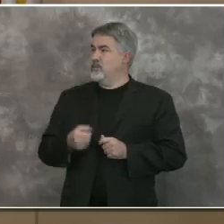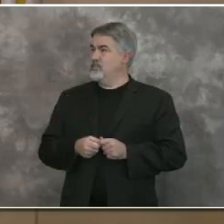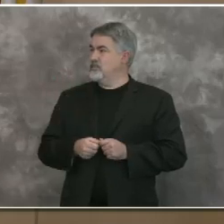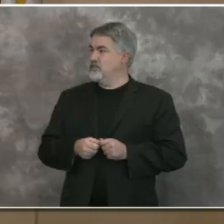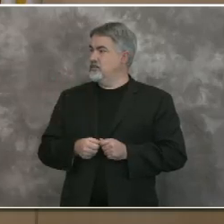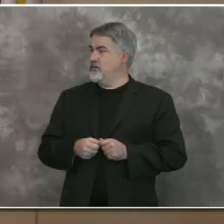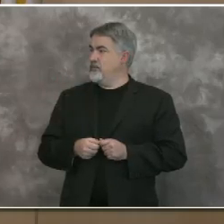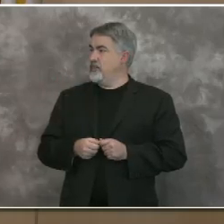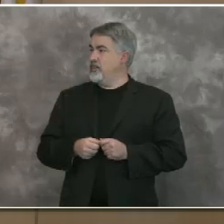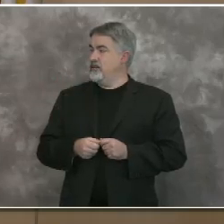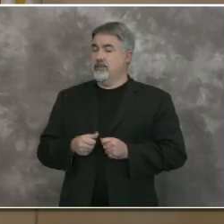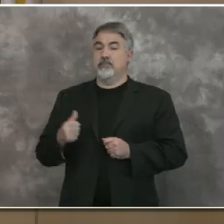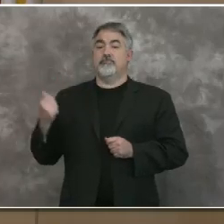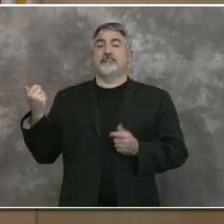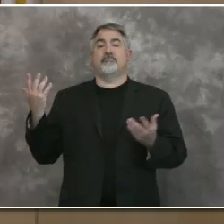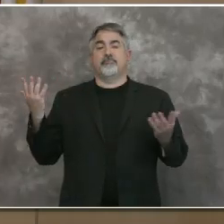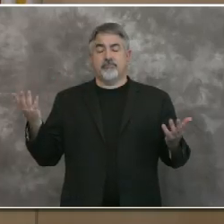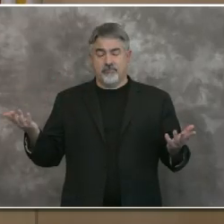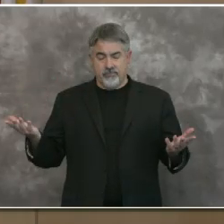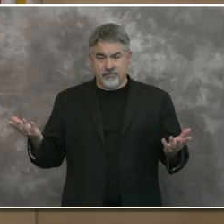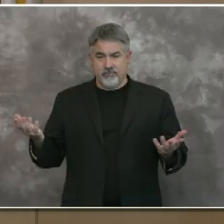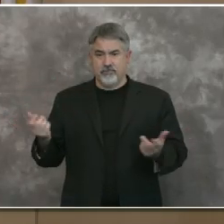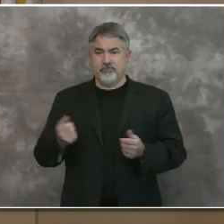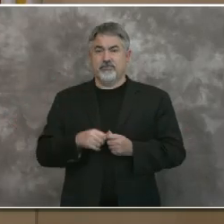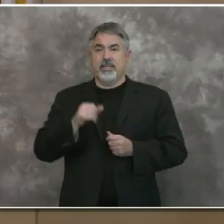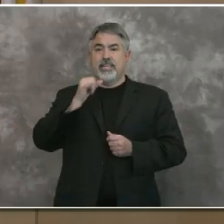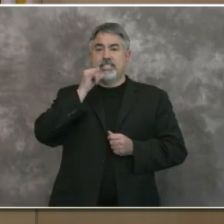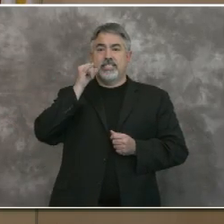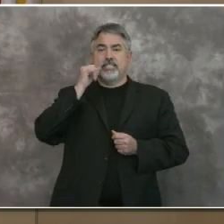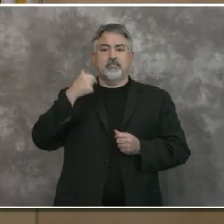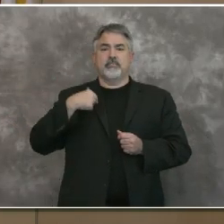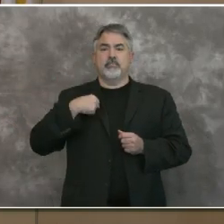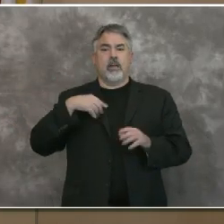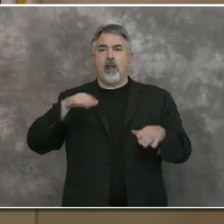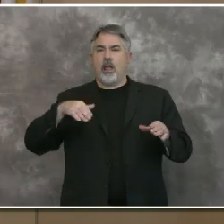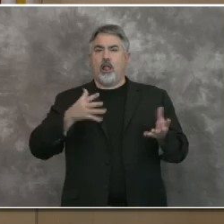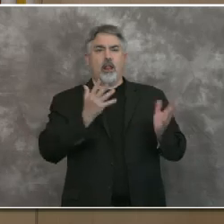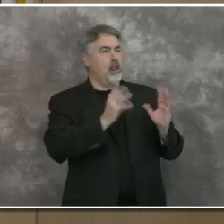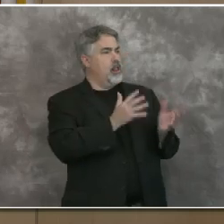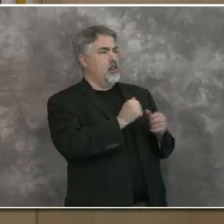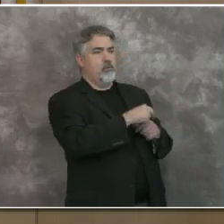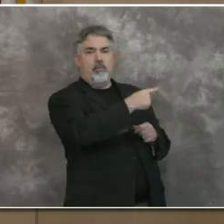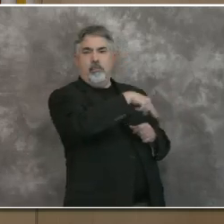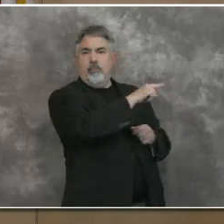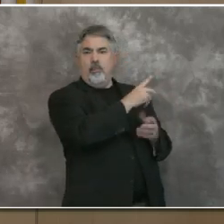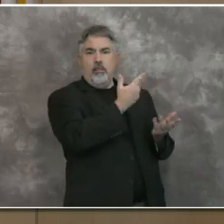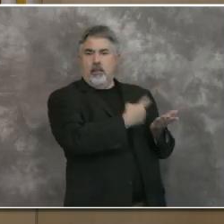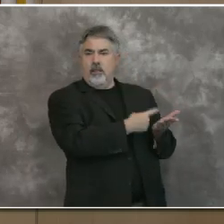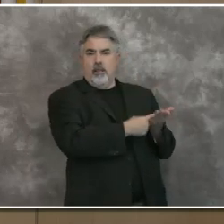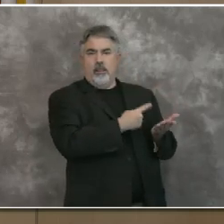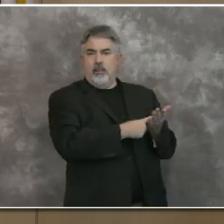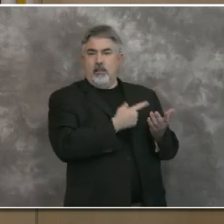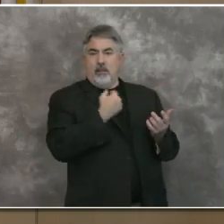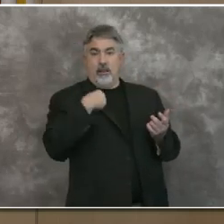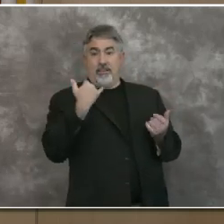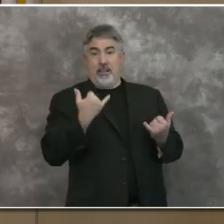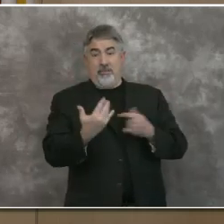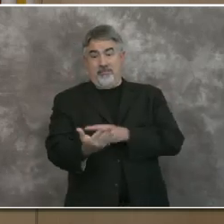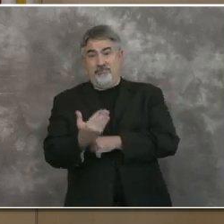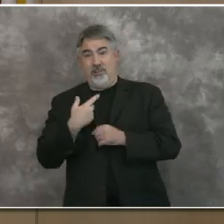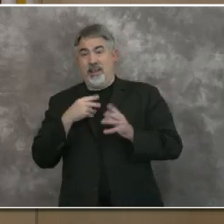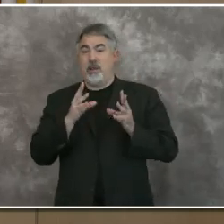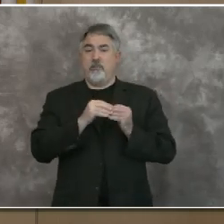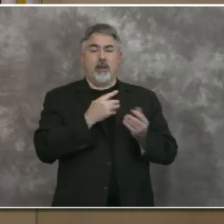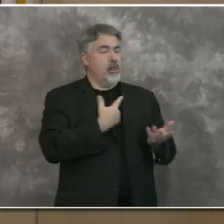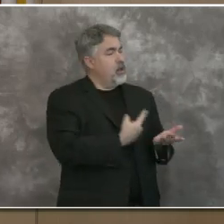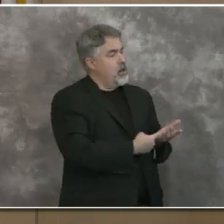Thank you for your question. Yesterday, I had not spoken with the tribal nations, and in our meeting this morning, they have stated that